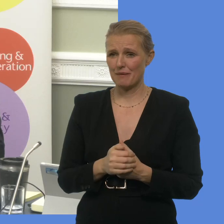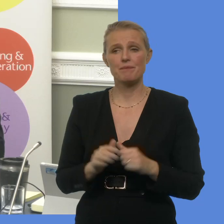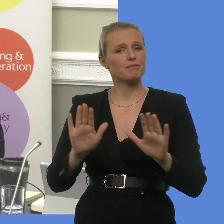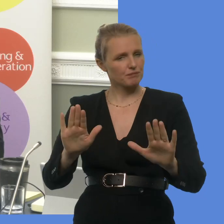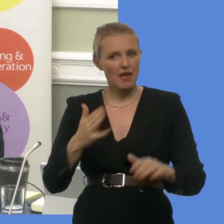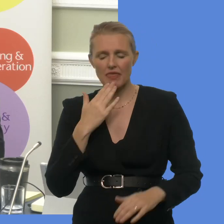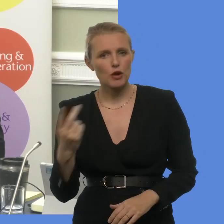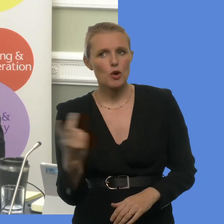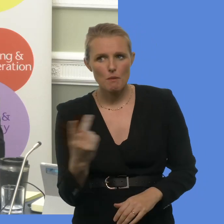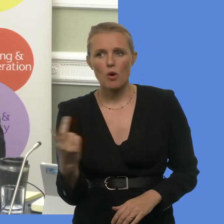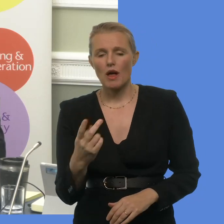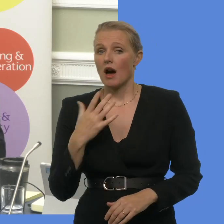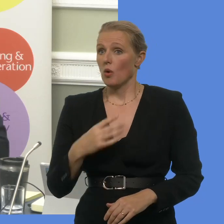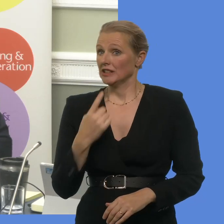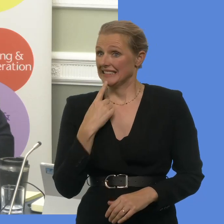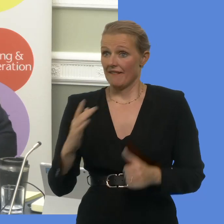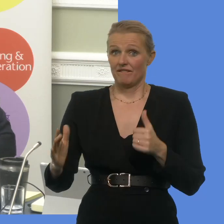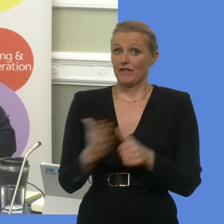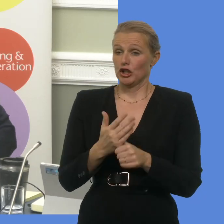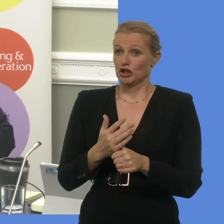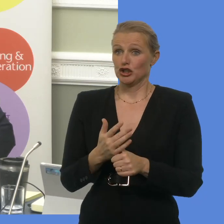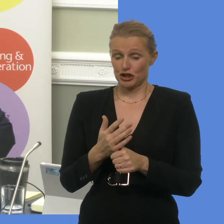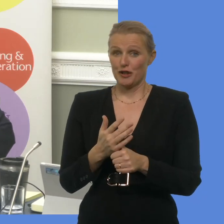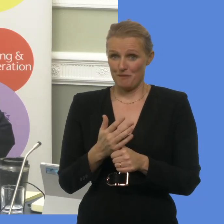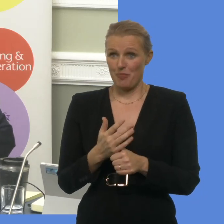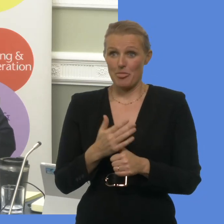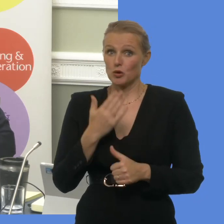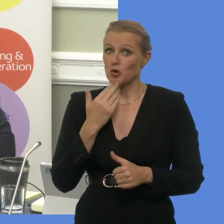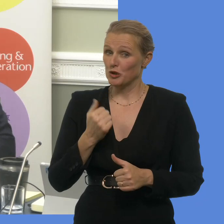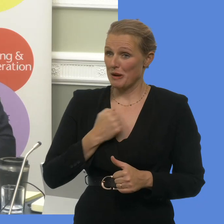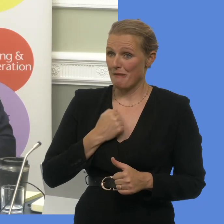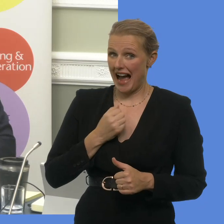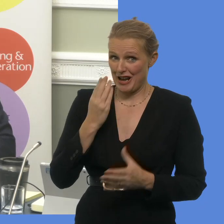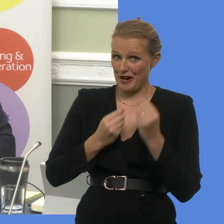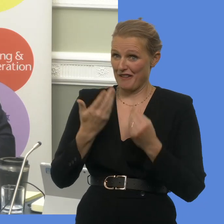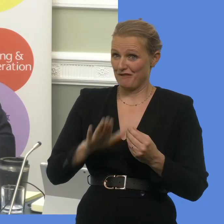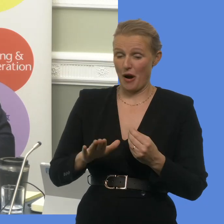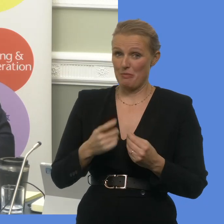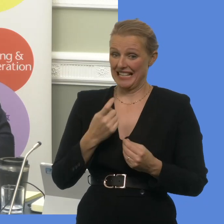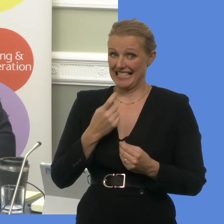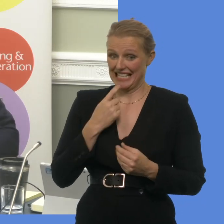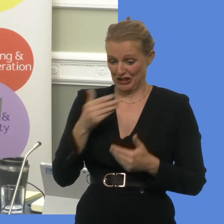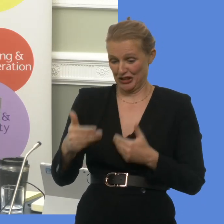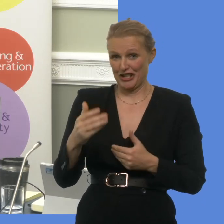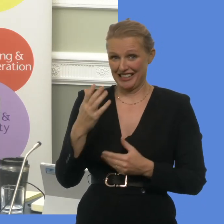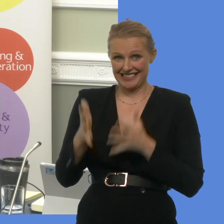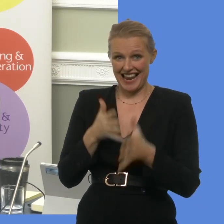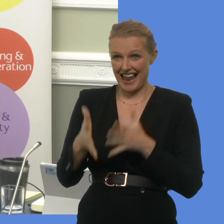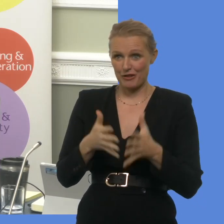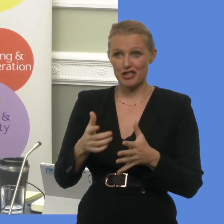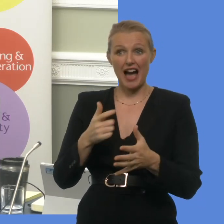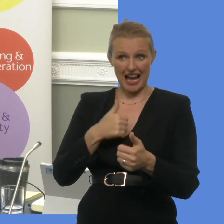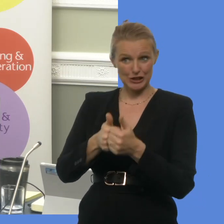Aidan. And I want to say in the first instance, and using some of my learning from the taster session, that I